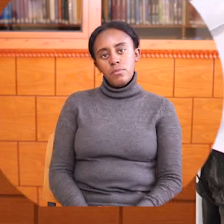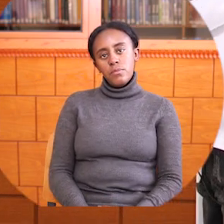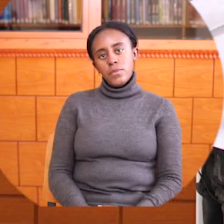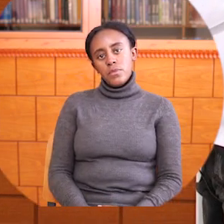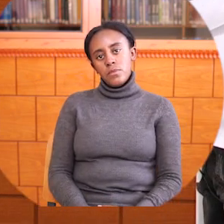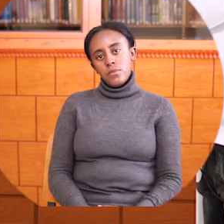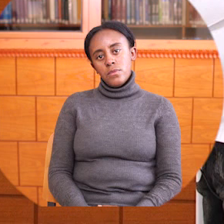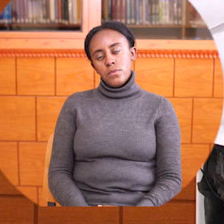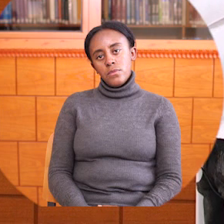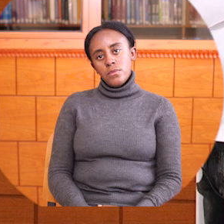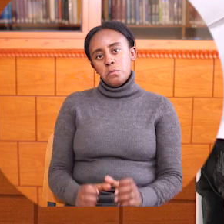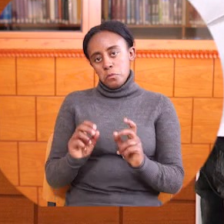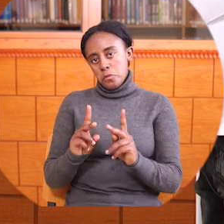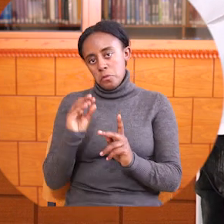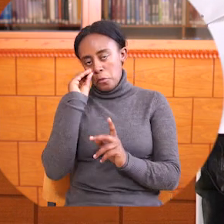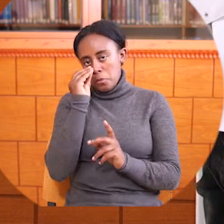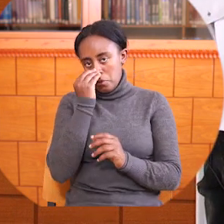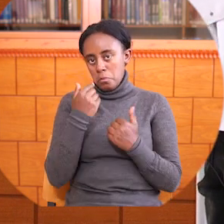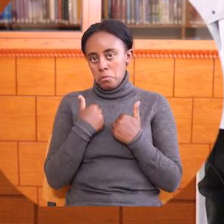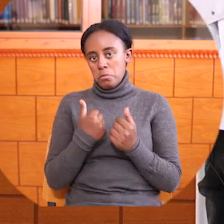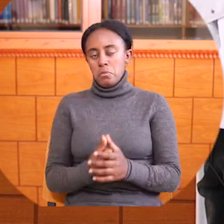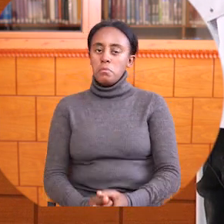Okay, this one is flower.